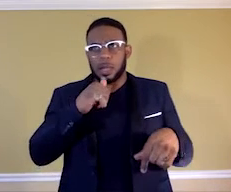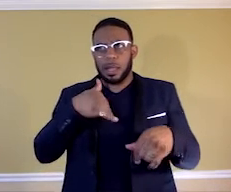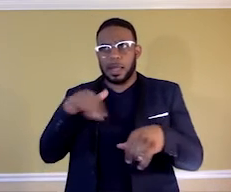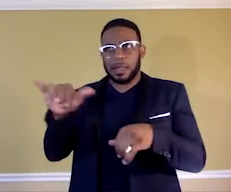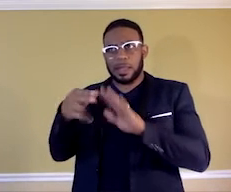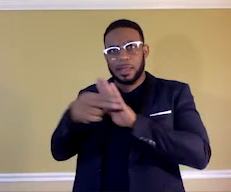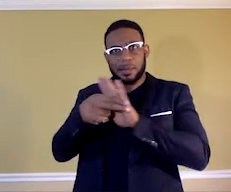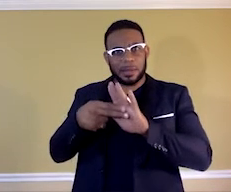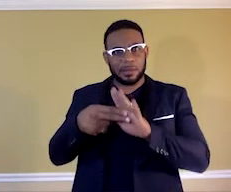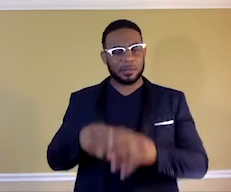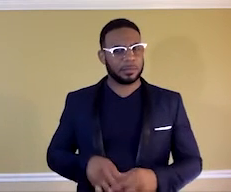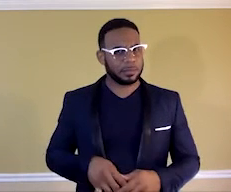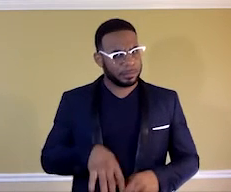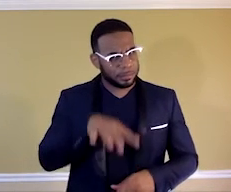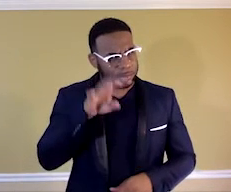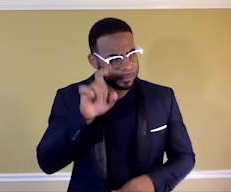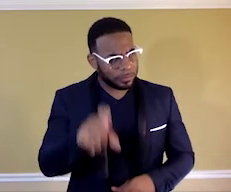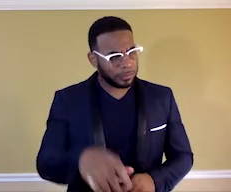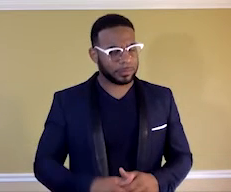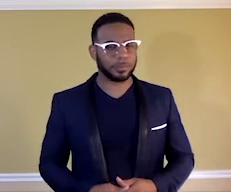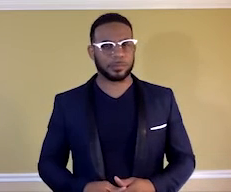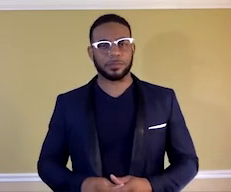these labels?